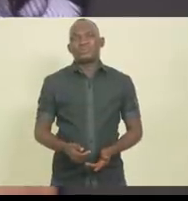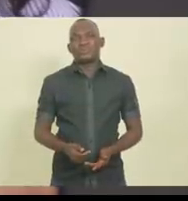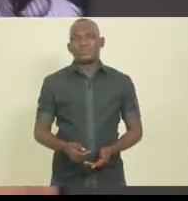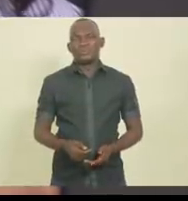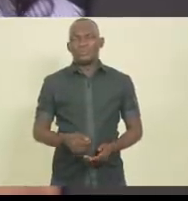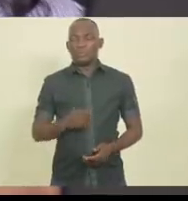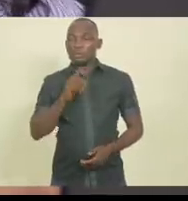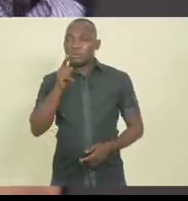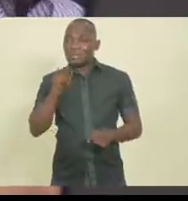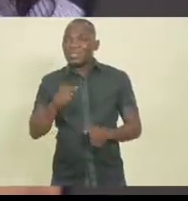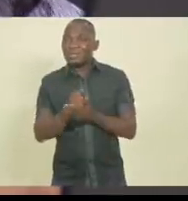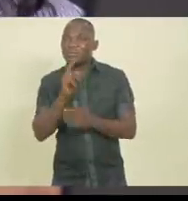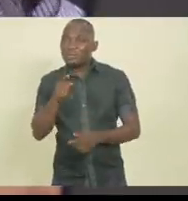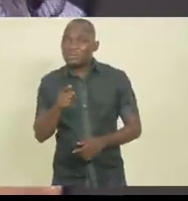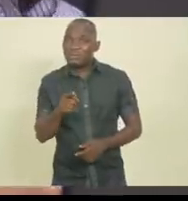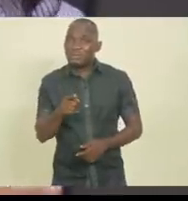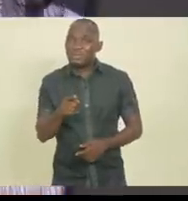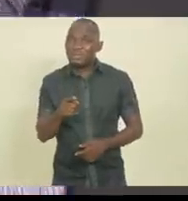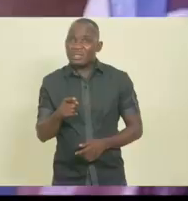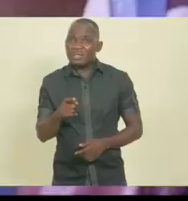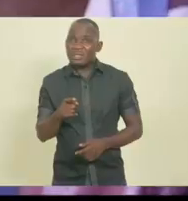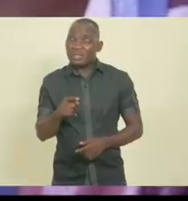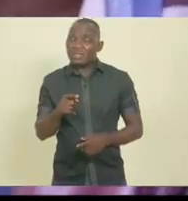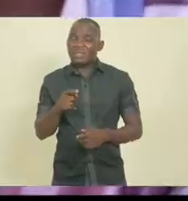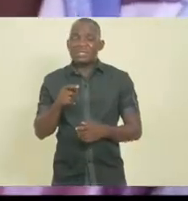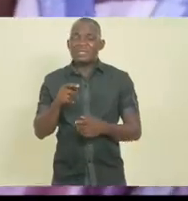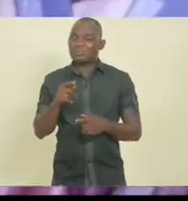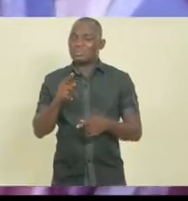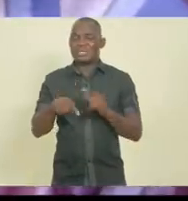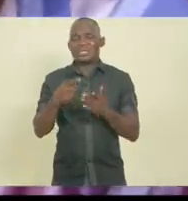Kobe, really? Are you going to talk about this now?